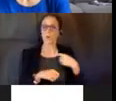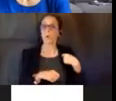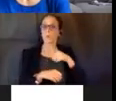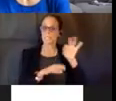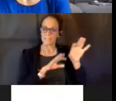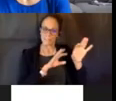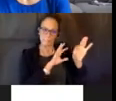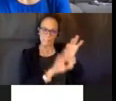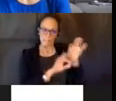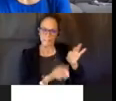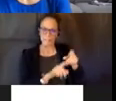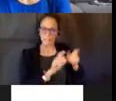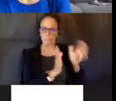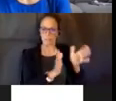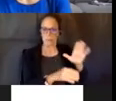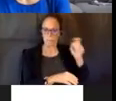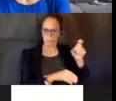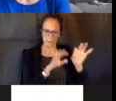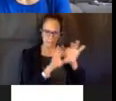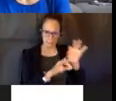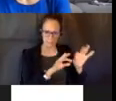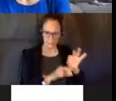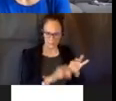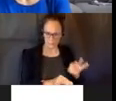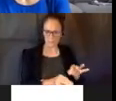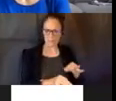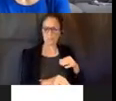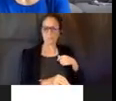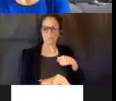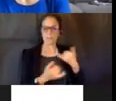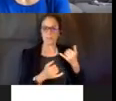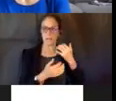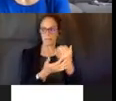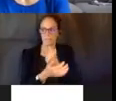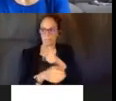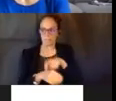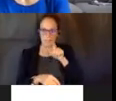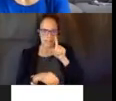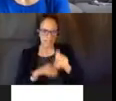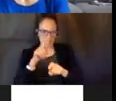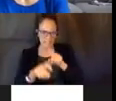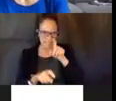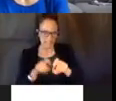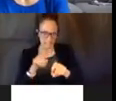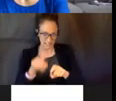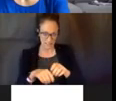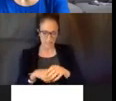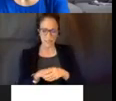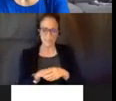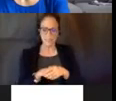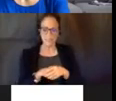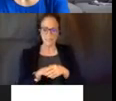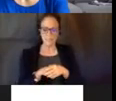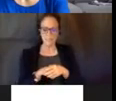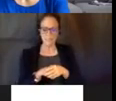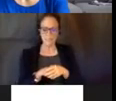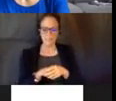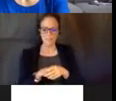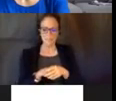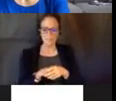can engage and immerse ourselves more fully in this experience that we're sharing with you.